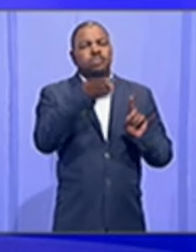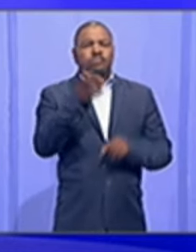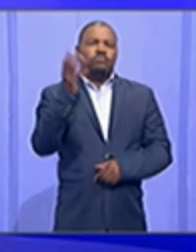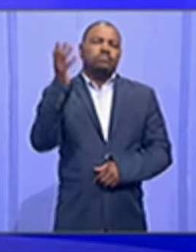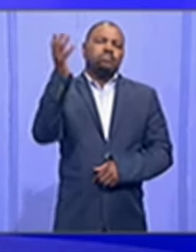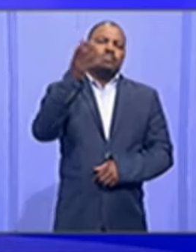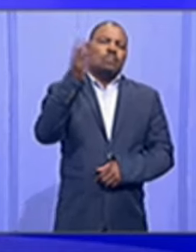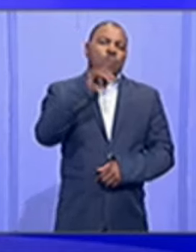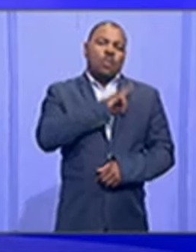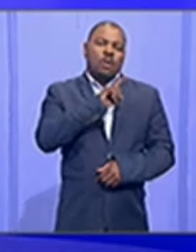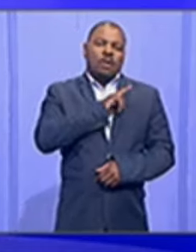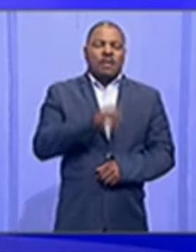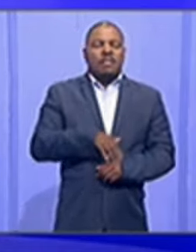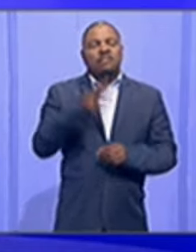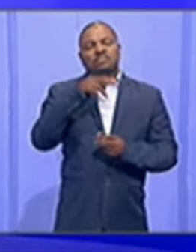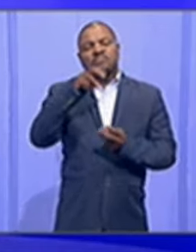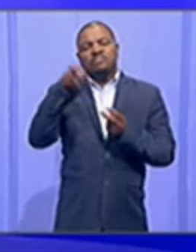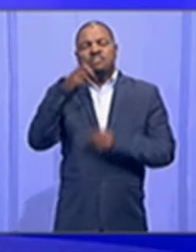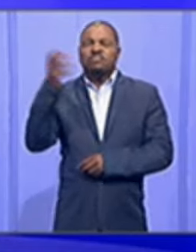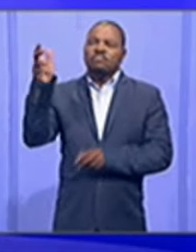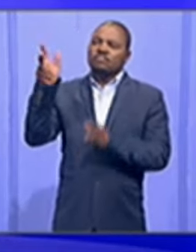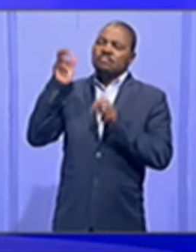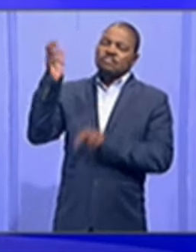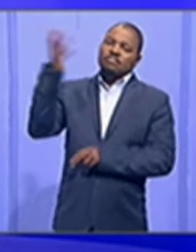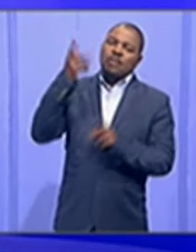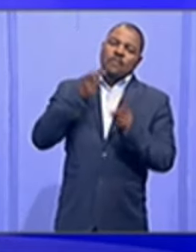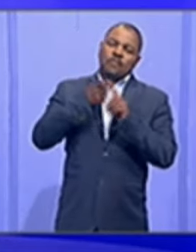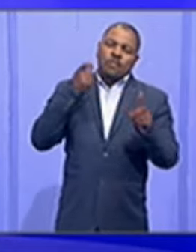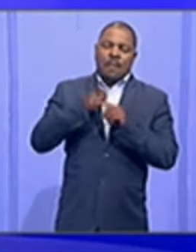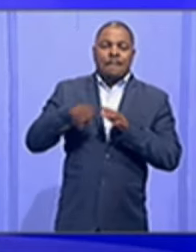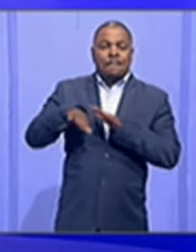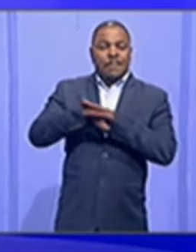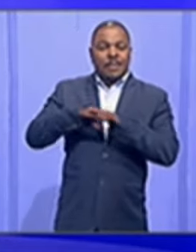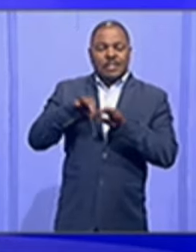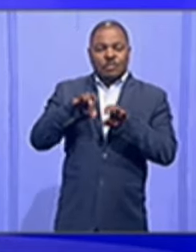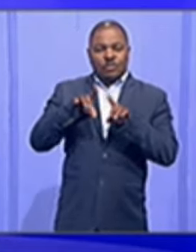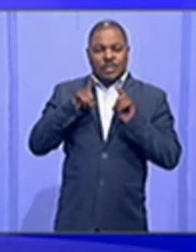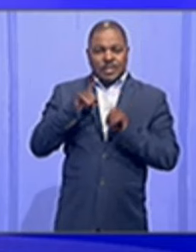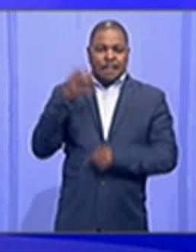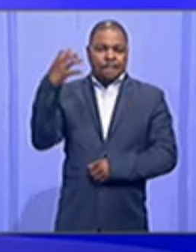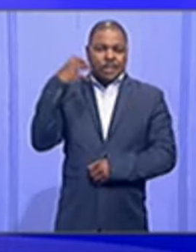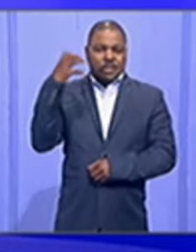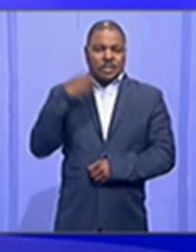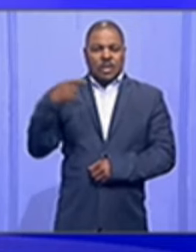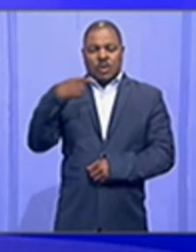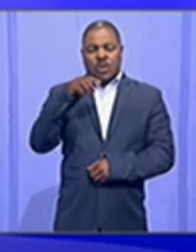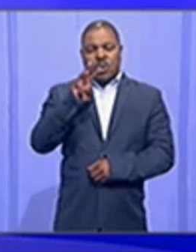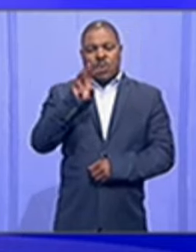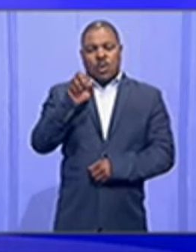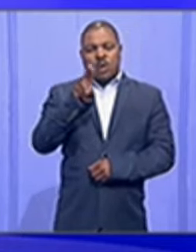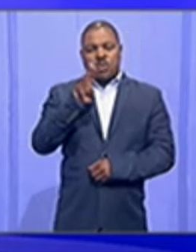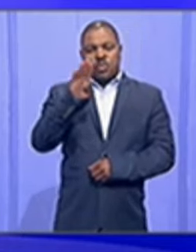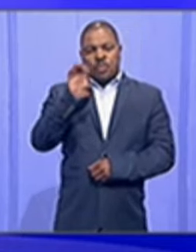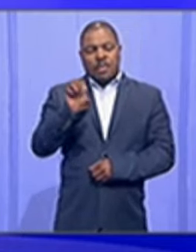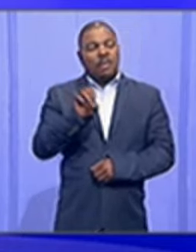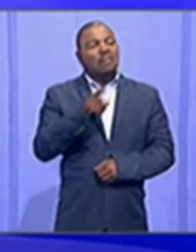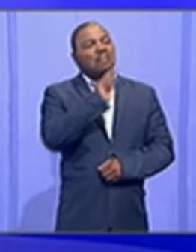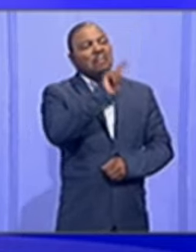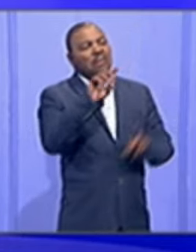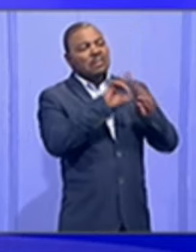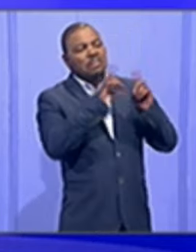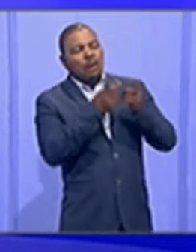nakong ya leeto la mabapi le thuto theeletšo ka tona ya thuto ya motheo Sevuyo Kwagube yo a boledišanego le batšeakarolo le dikgoro tše